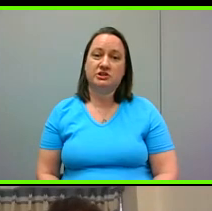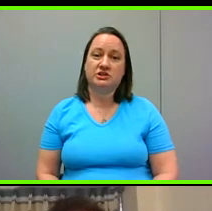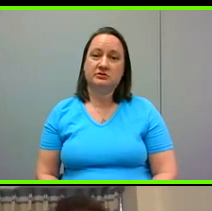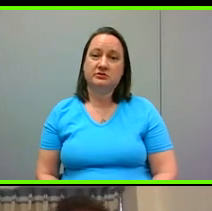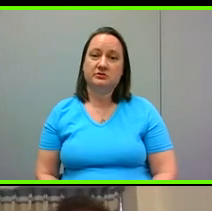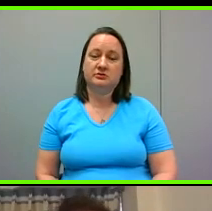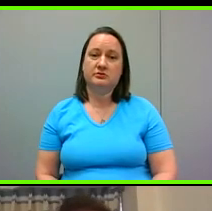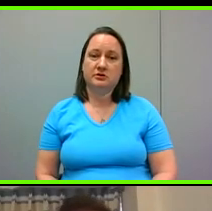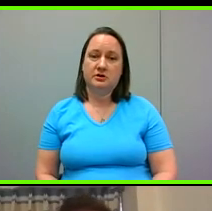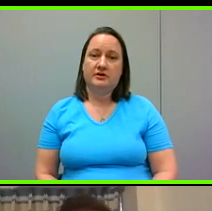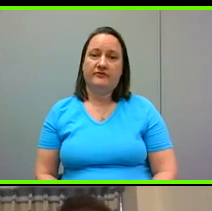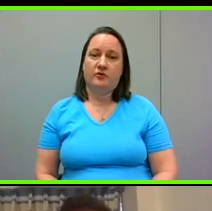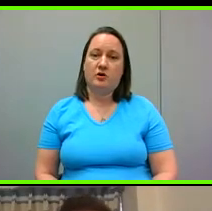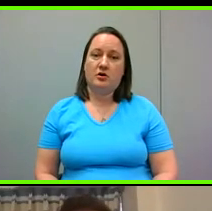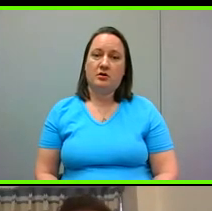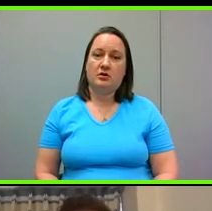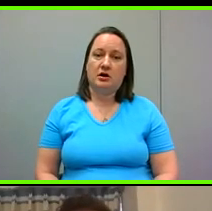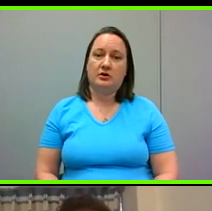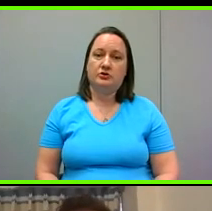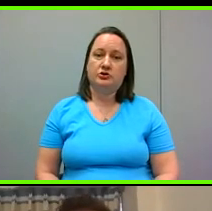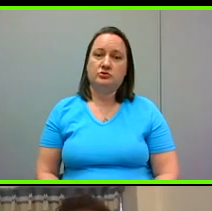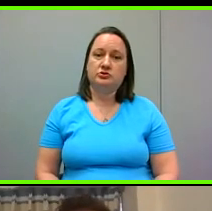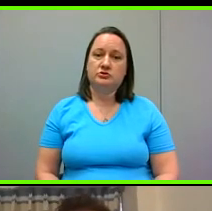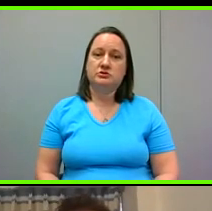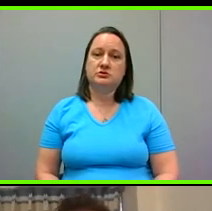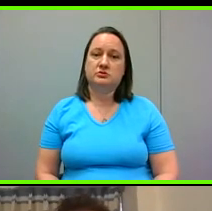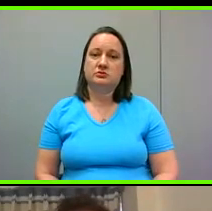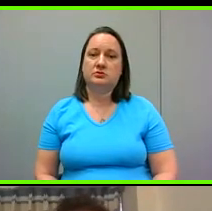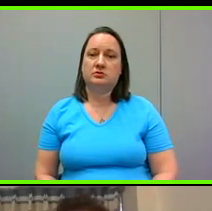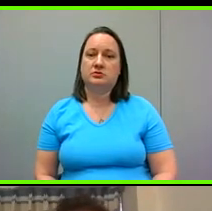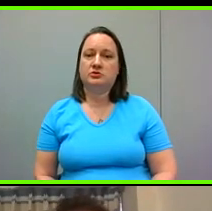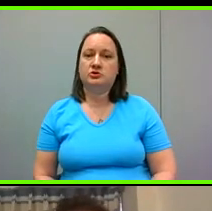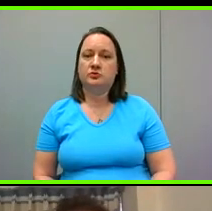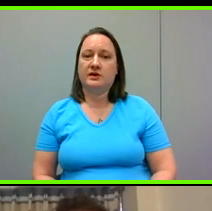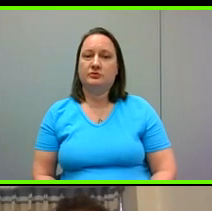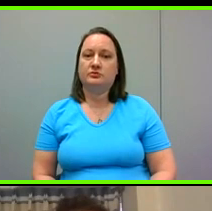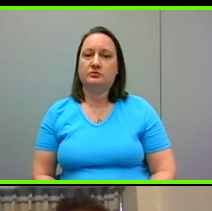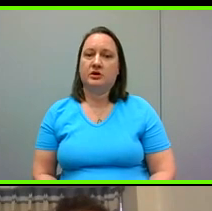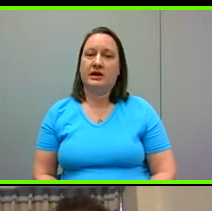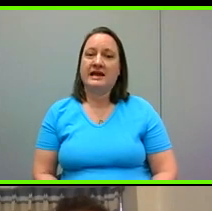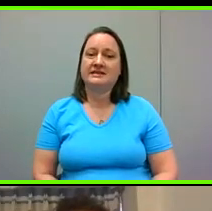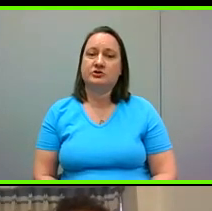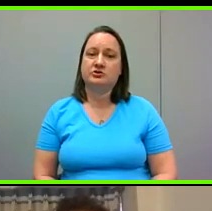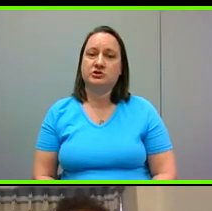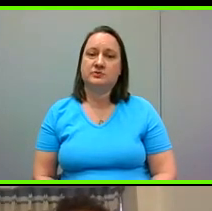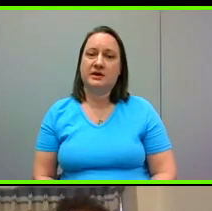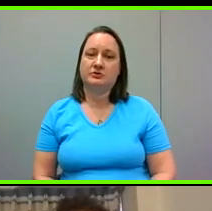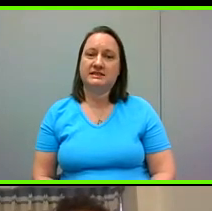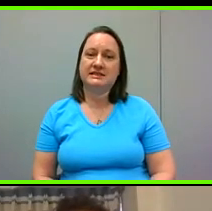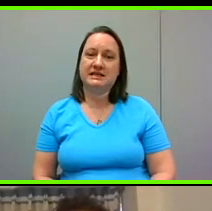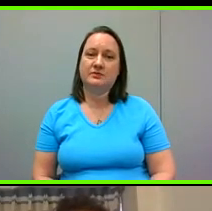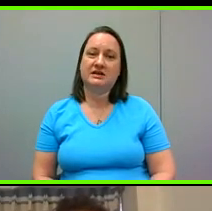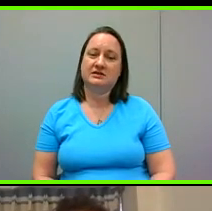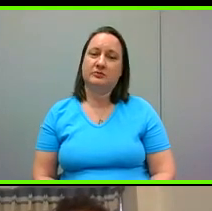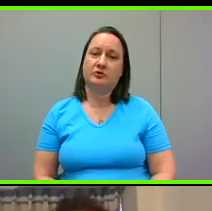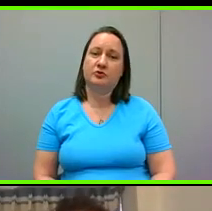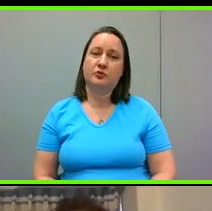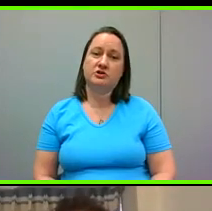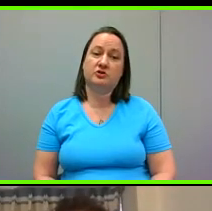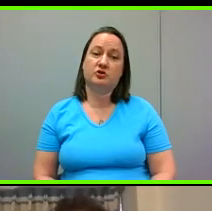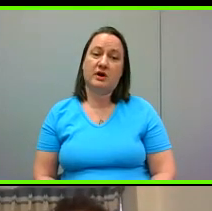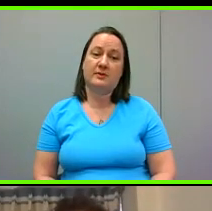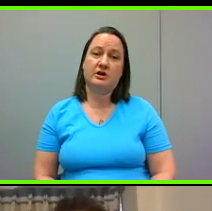mask or shield for users to be able, ASL users to be able to see, because